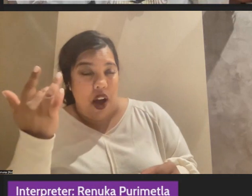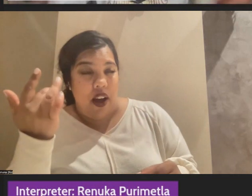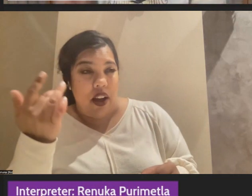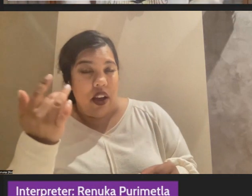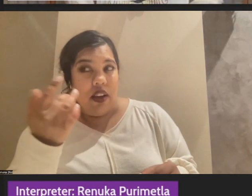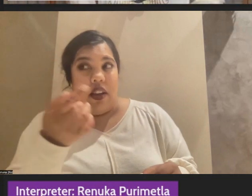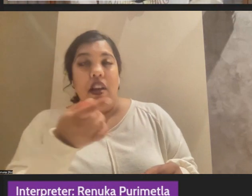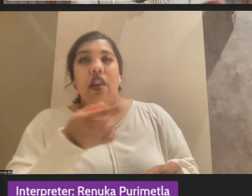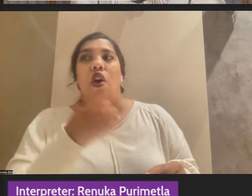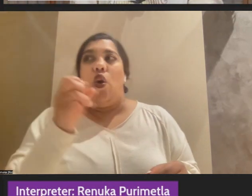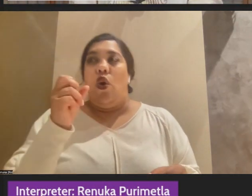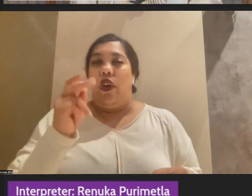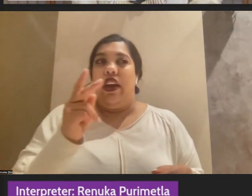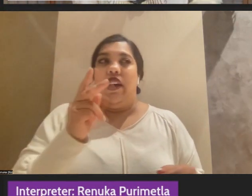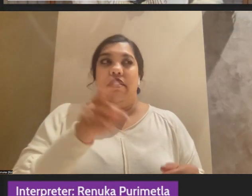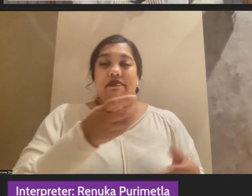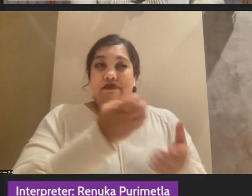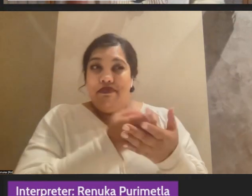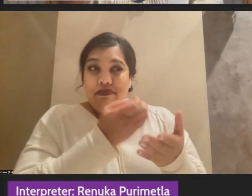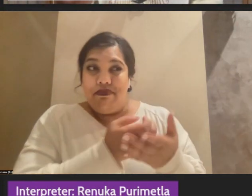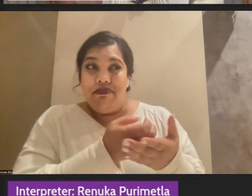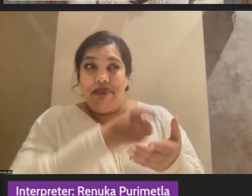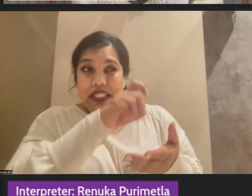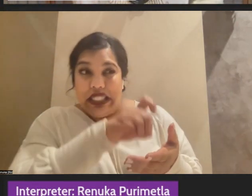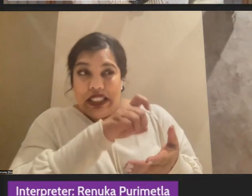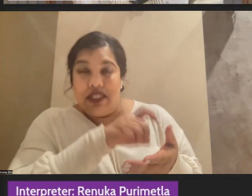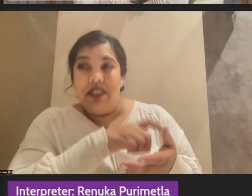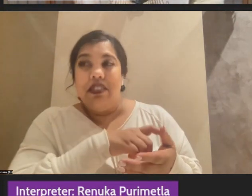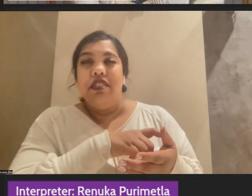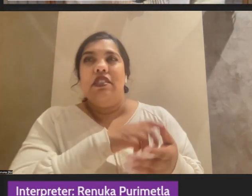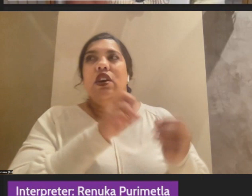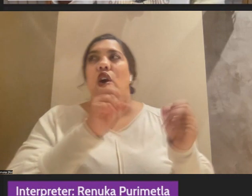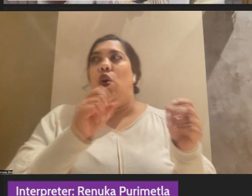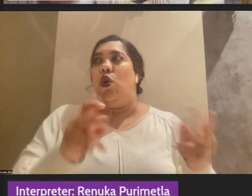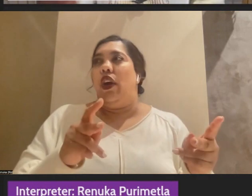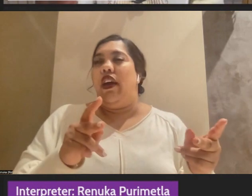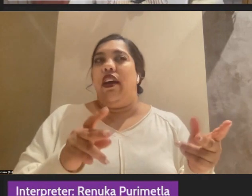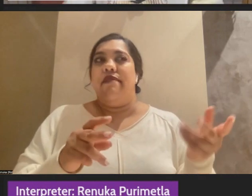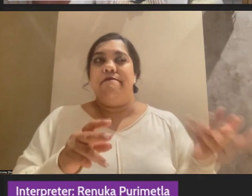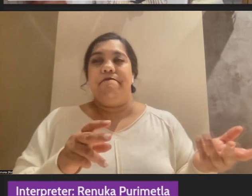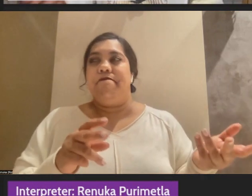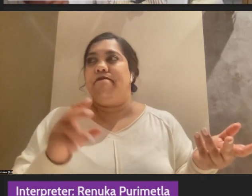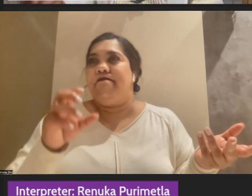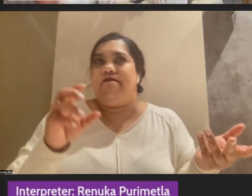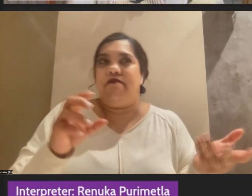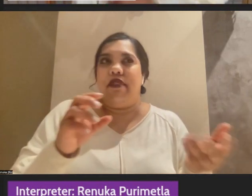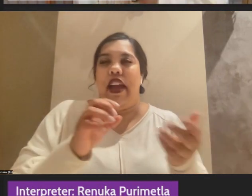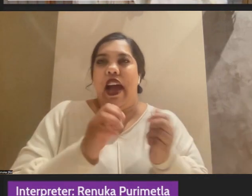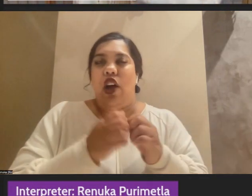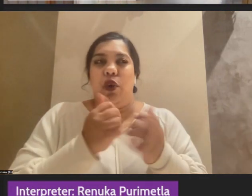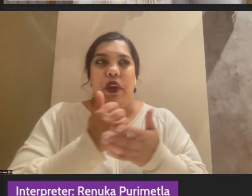Economic needs. Is that what it is? Then how do we address that so that they have their economic needs